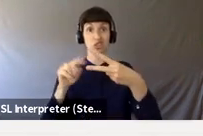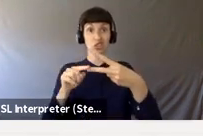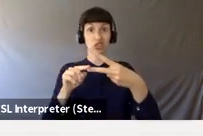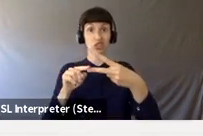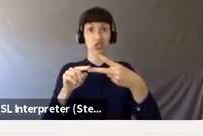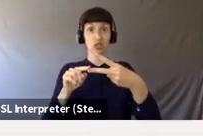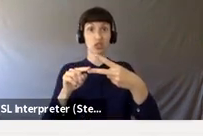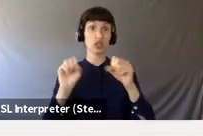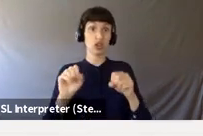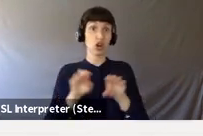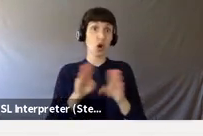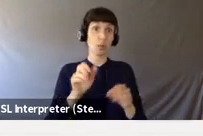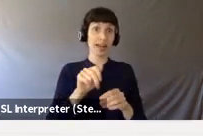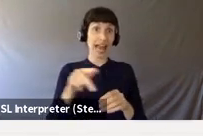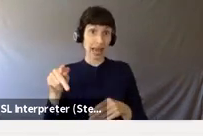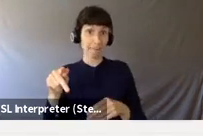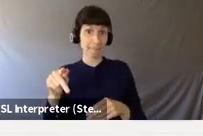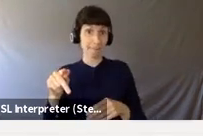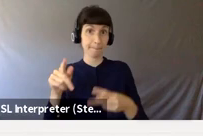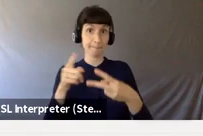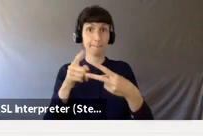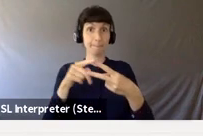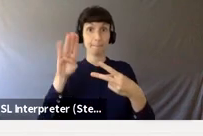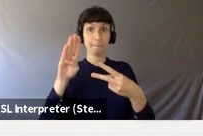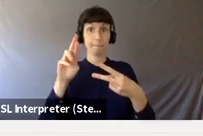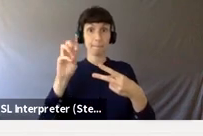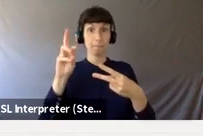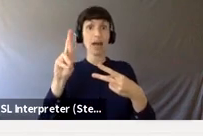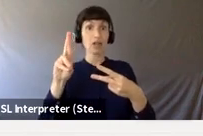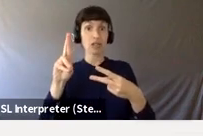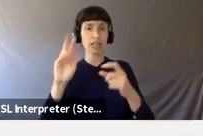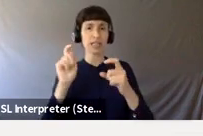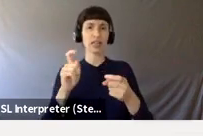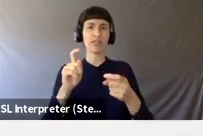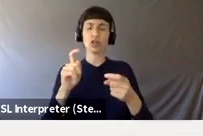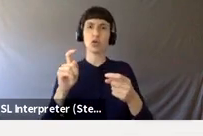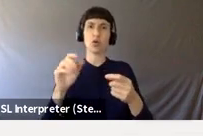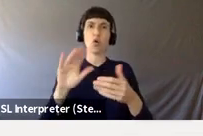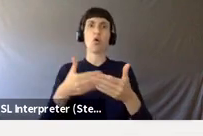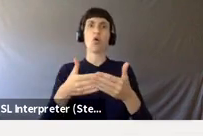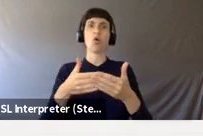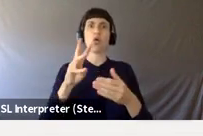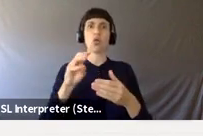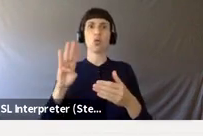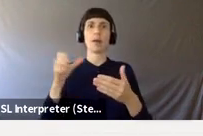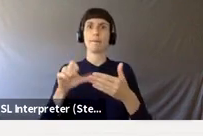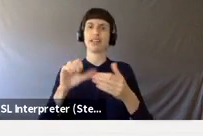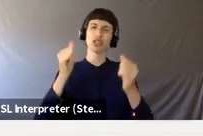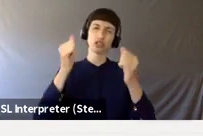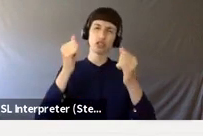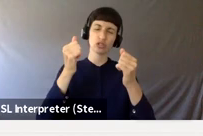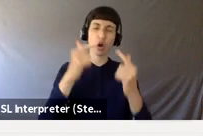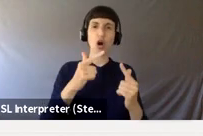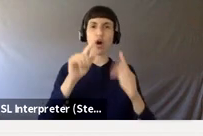the browser and that's going to give you a new web page or the whole host of the features available online. And you can